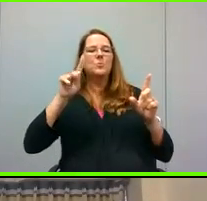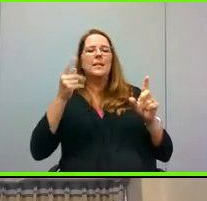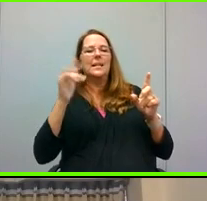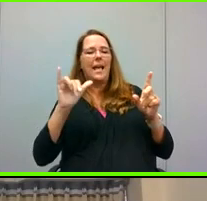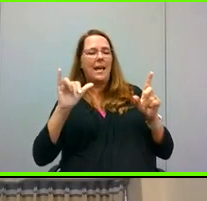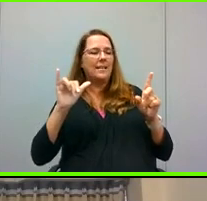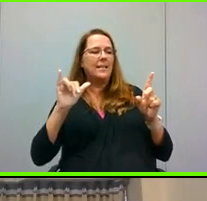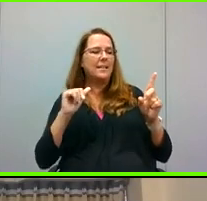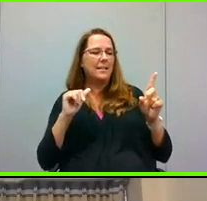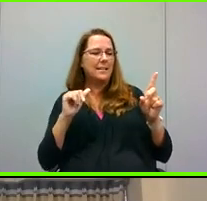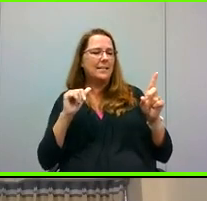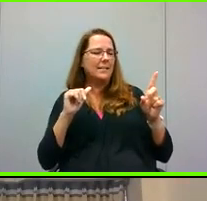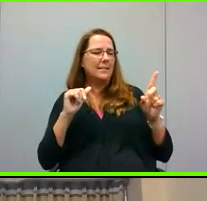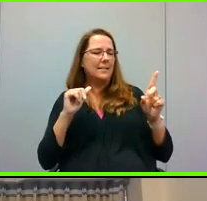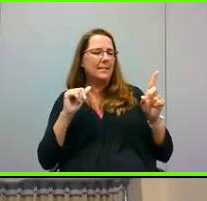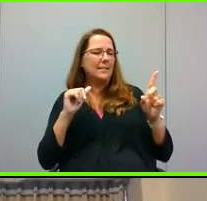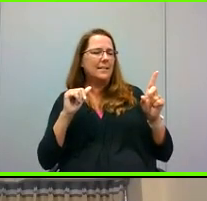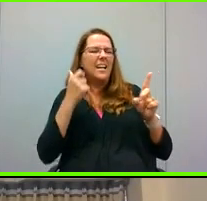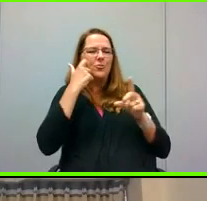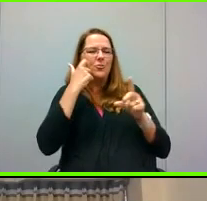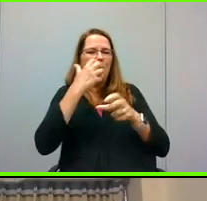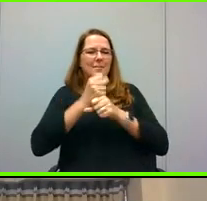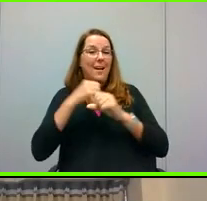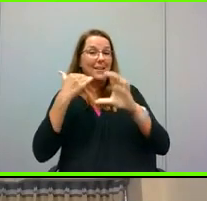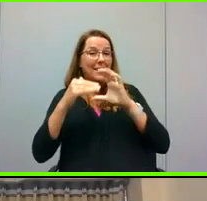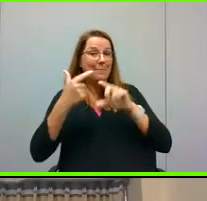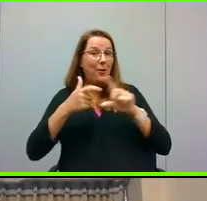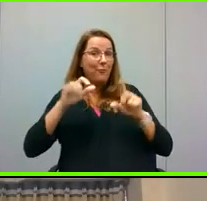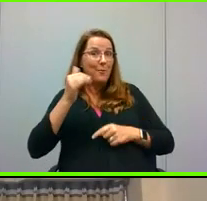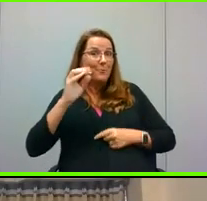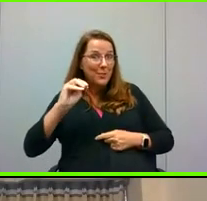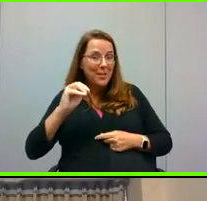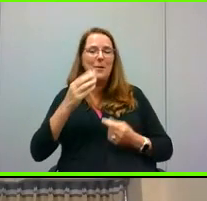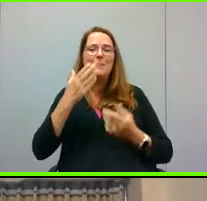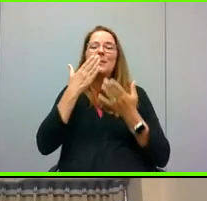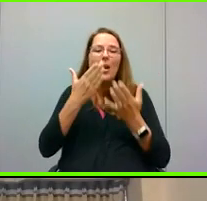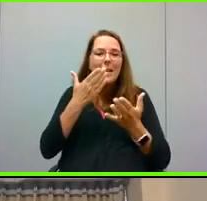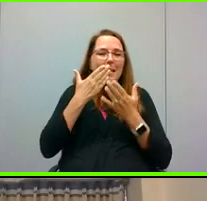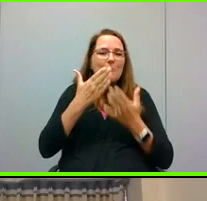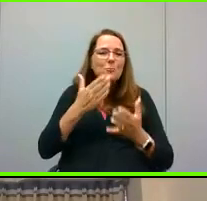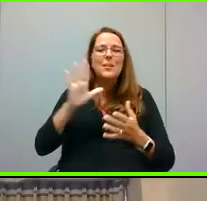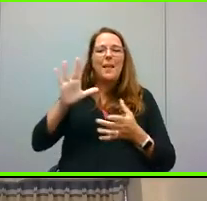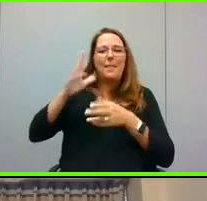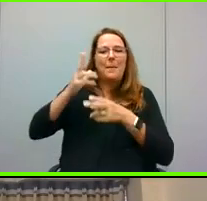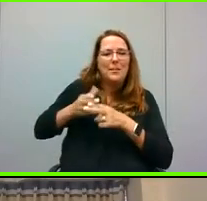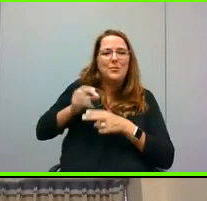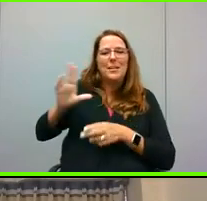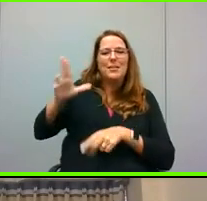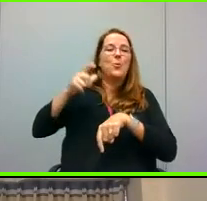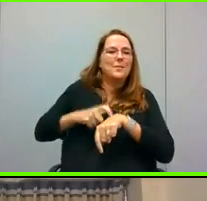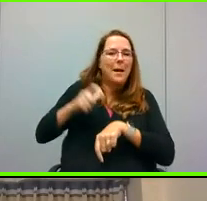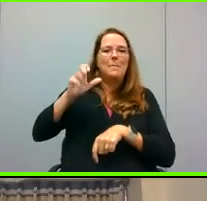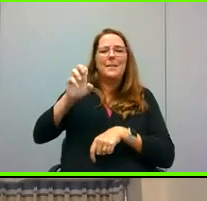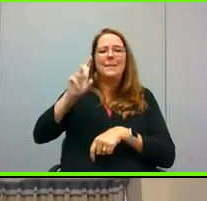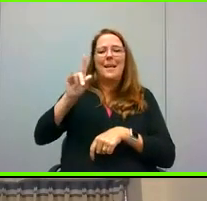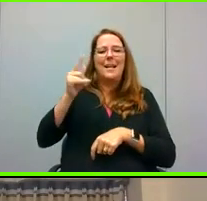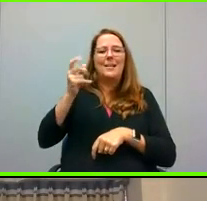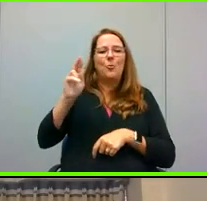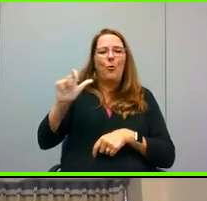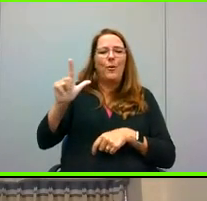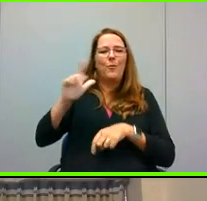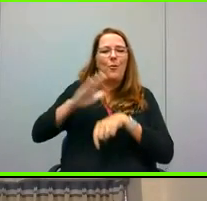a email from Jim. Greatly appreciate the mention in your timely editorial on Saturday. Nice job